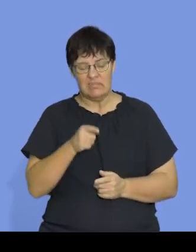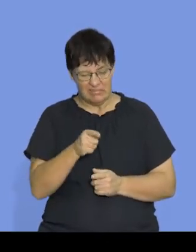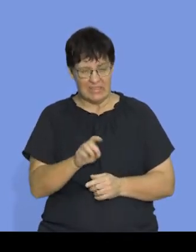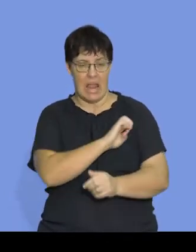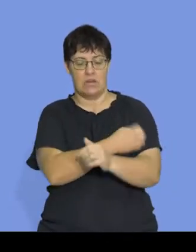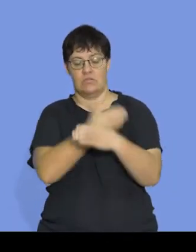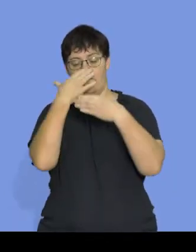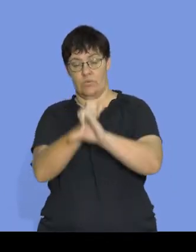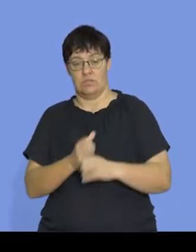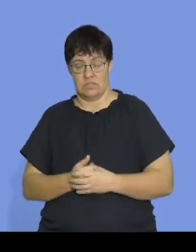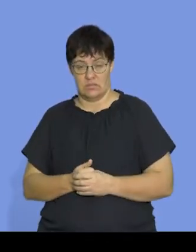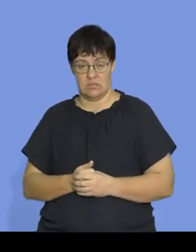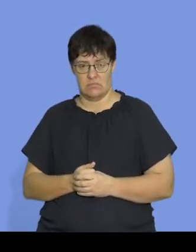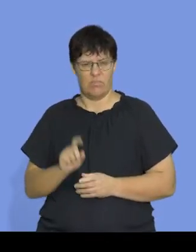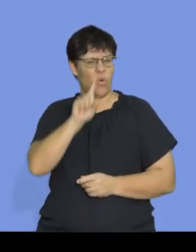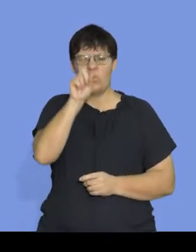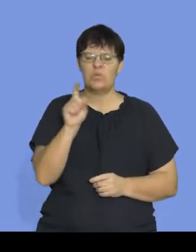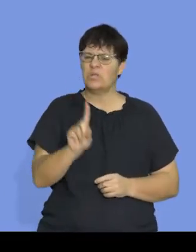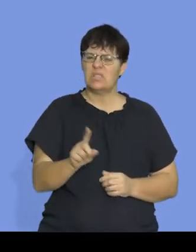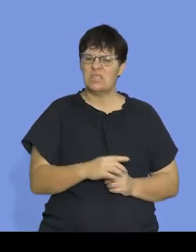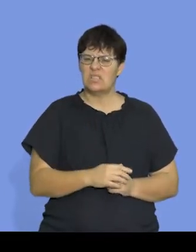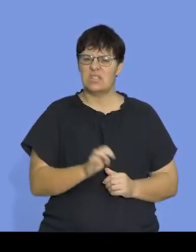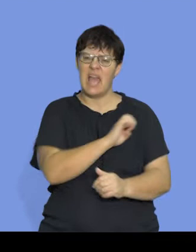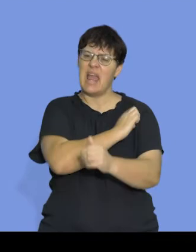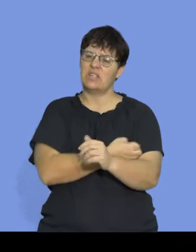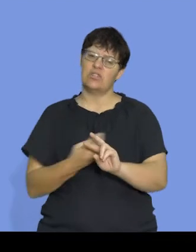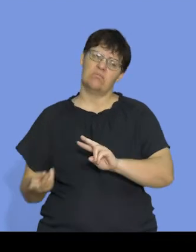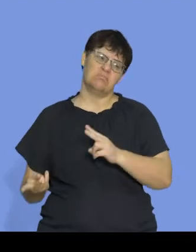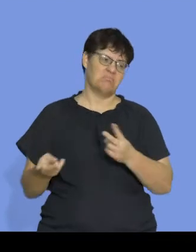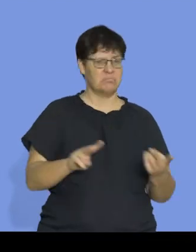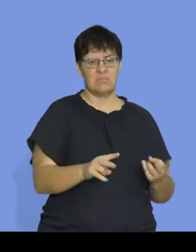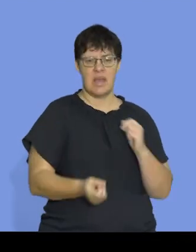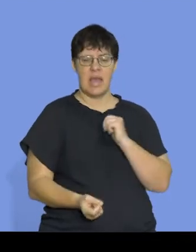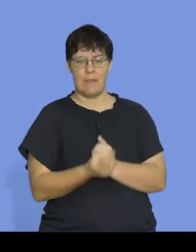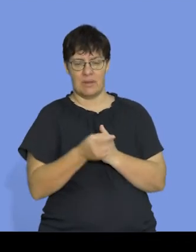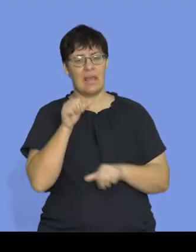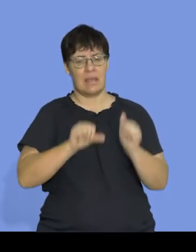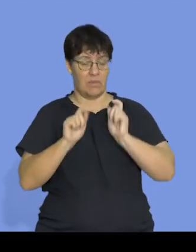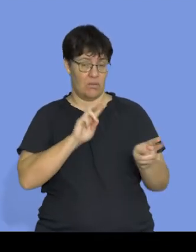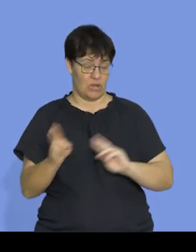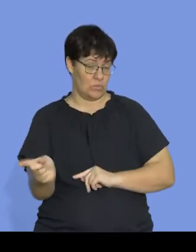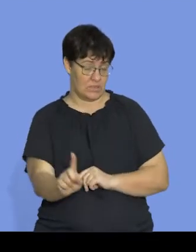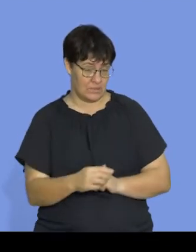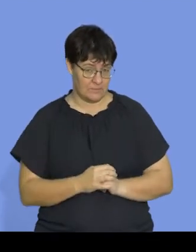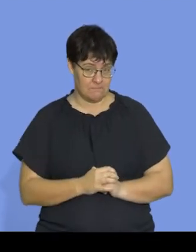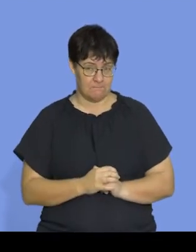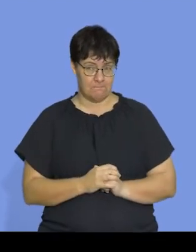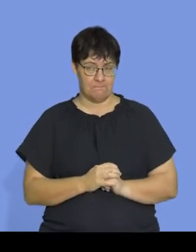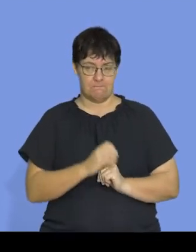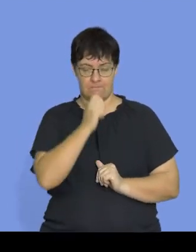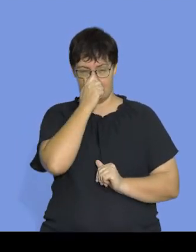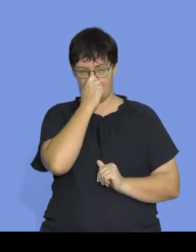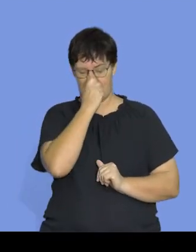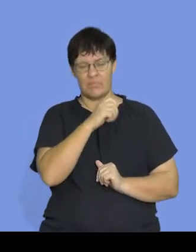the big question is what energy changes happen in a chemical reaction, right? Now let's try and use